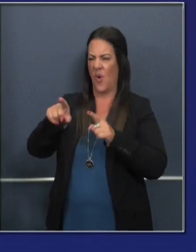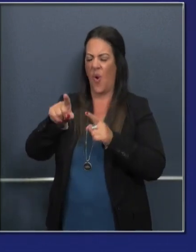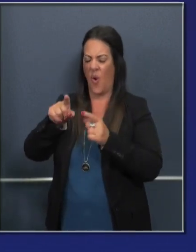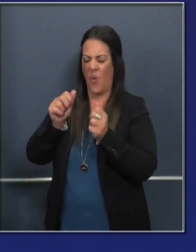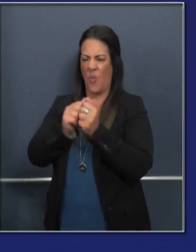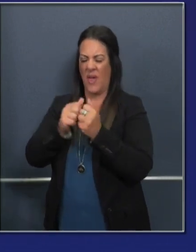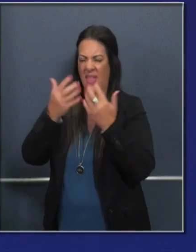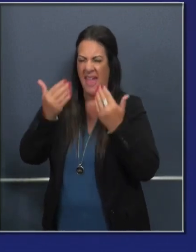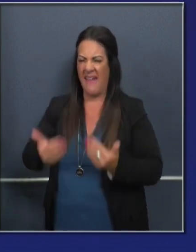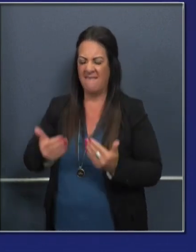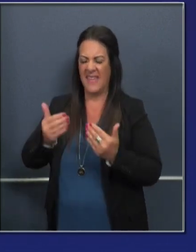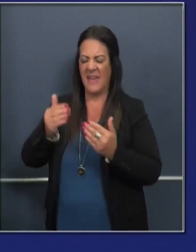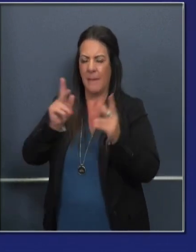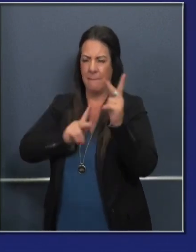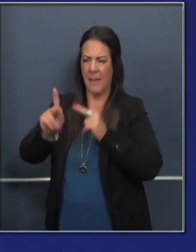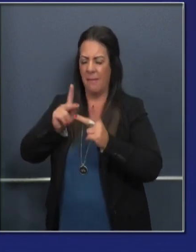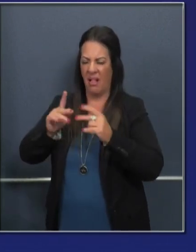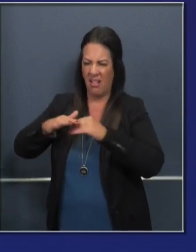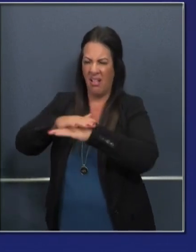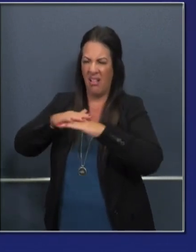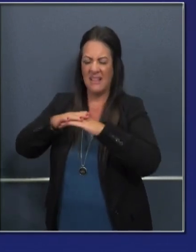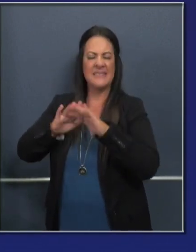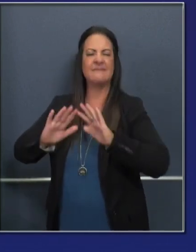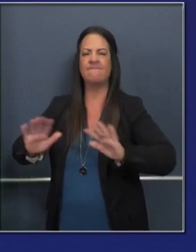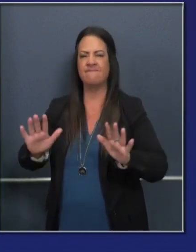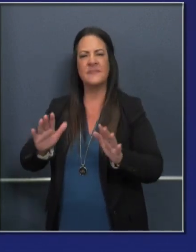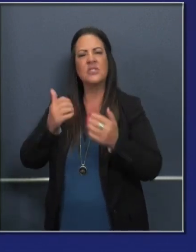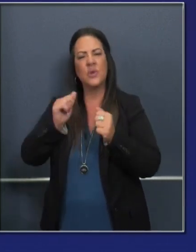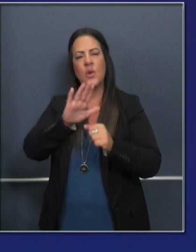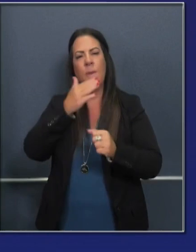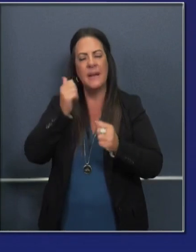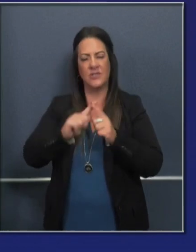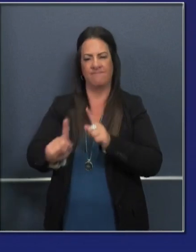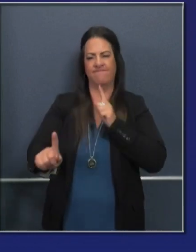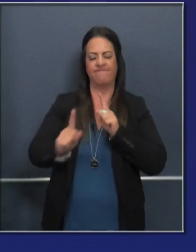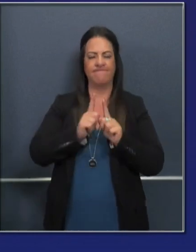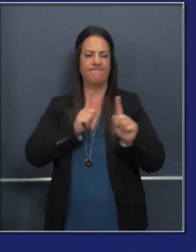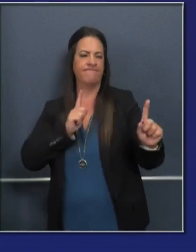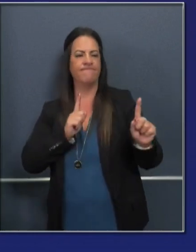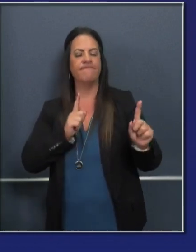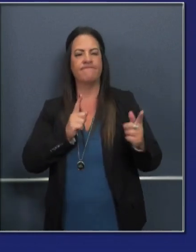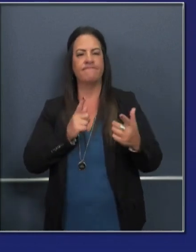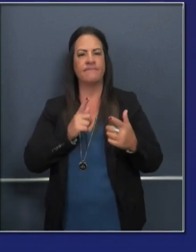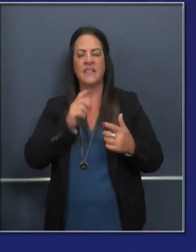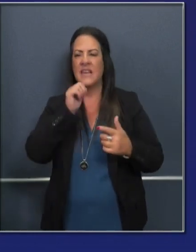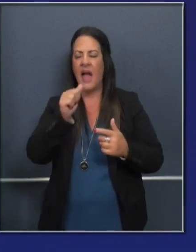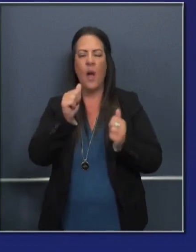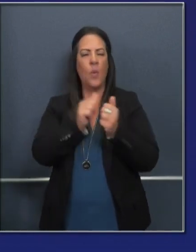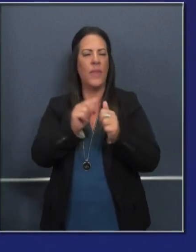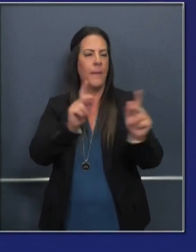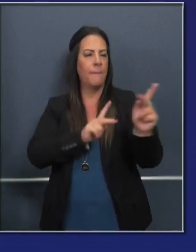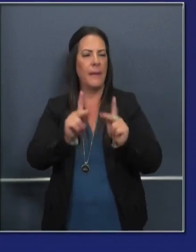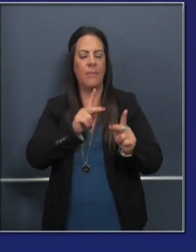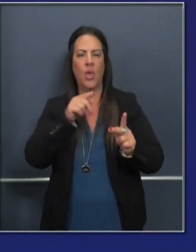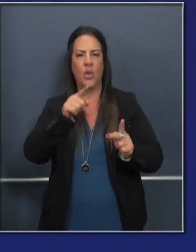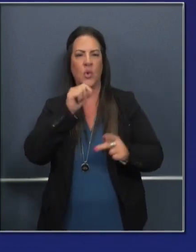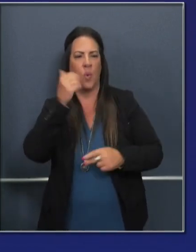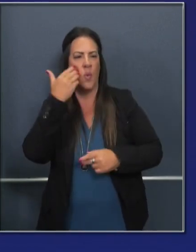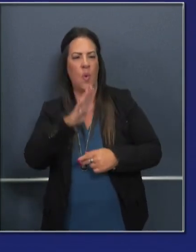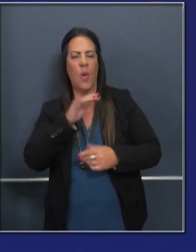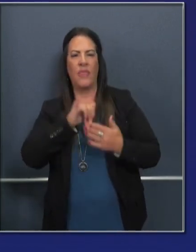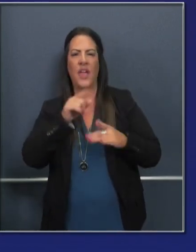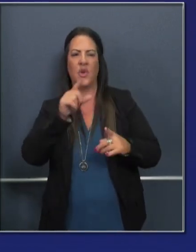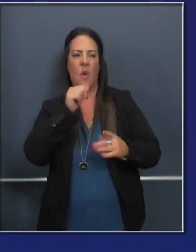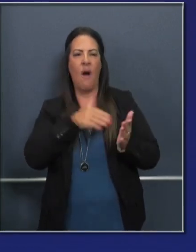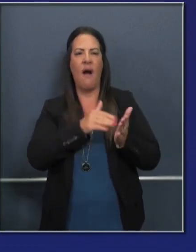to physically distance from strangers and others that you haven't been mixing with in the past. As always, wash your hands,